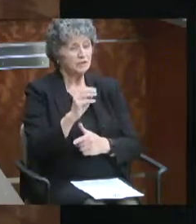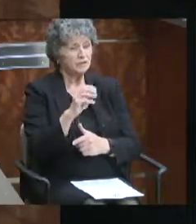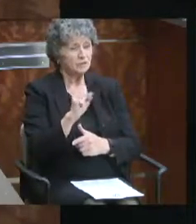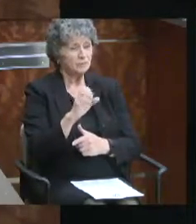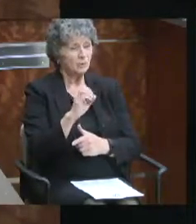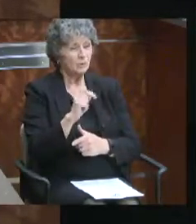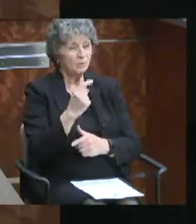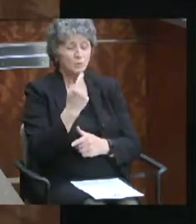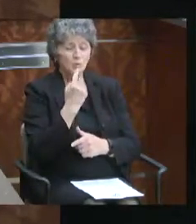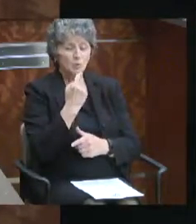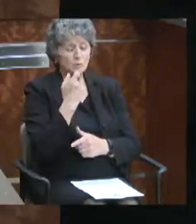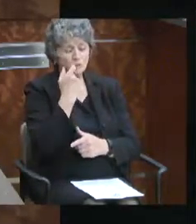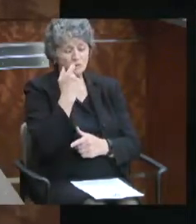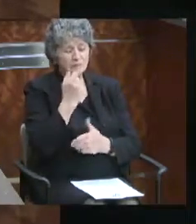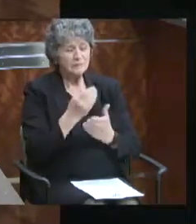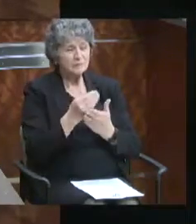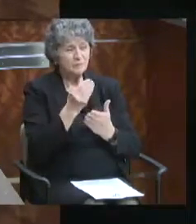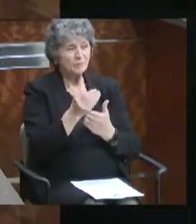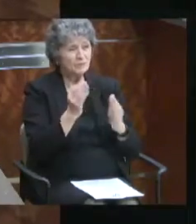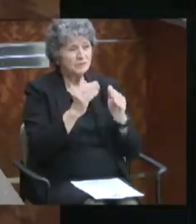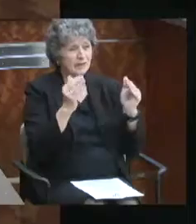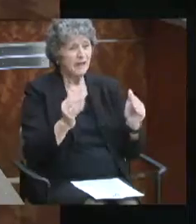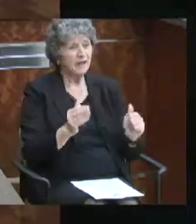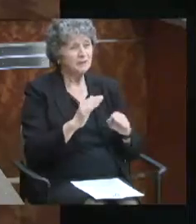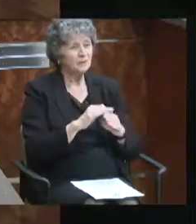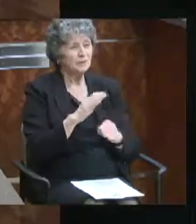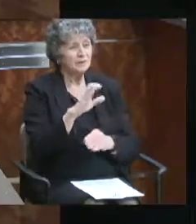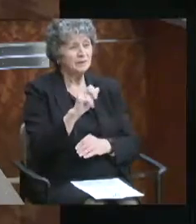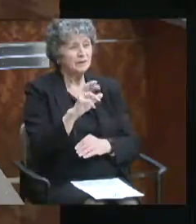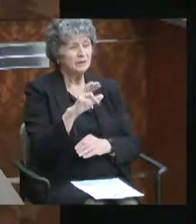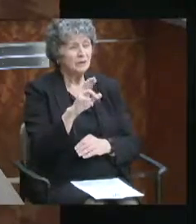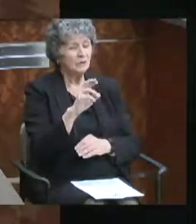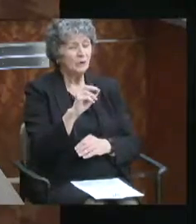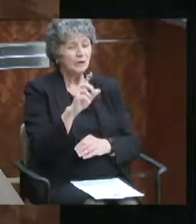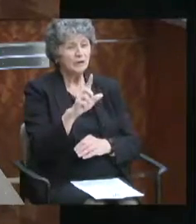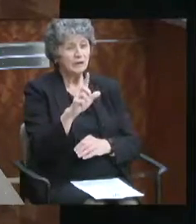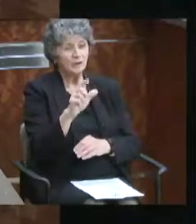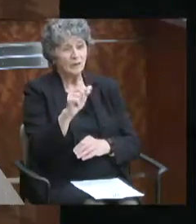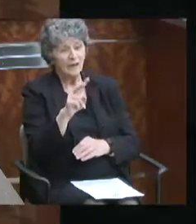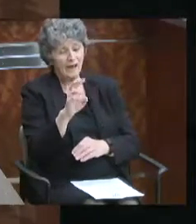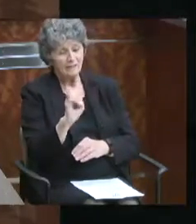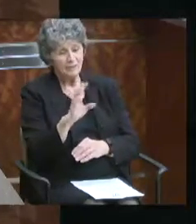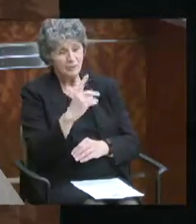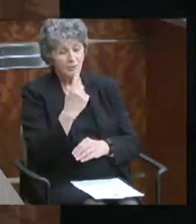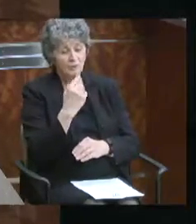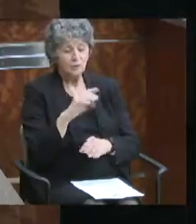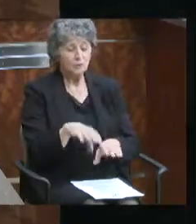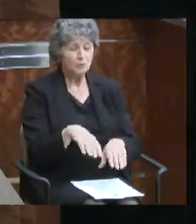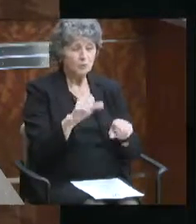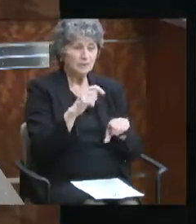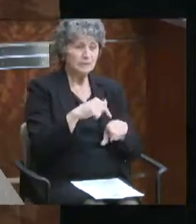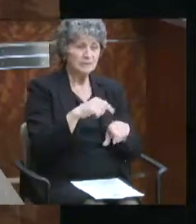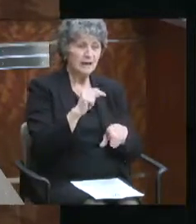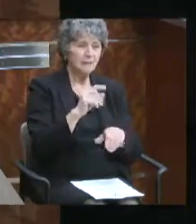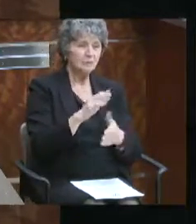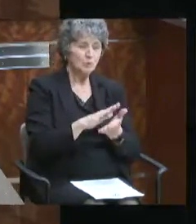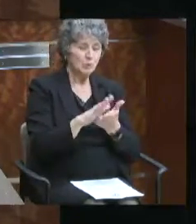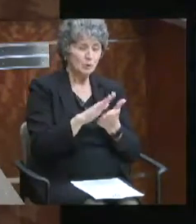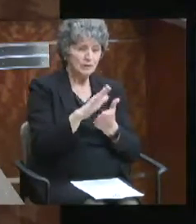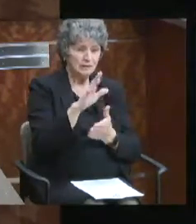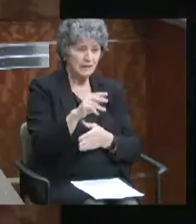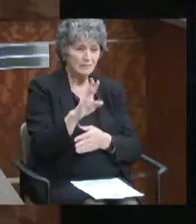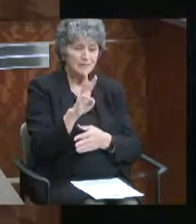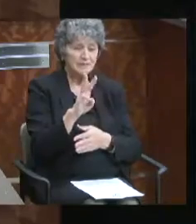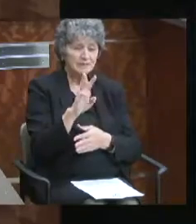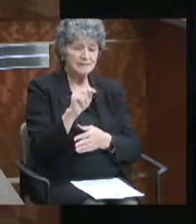purchased a house on Carroll Avenue, and who took the time to clean up 6th Street